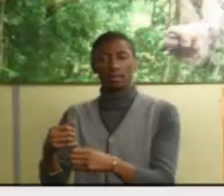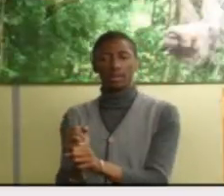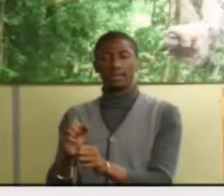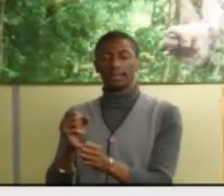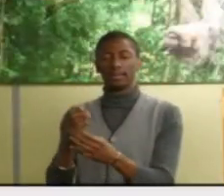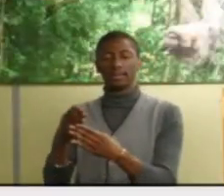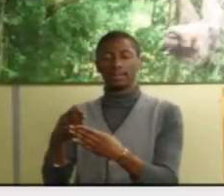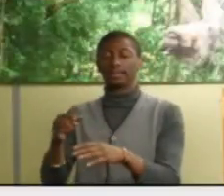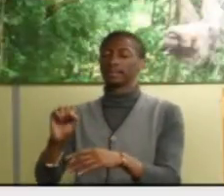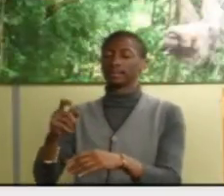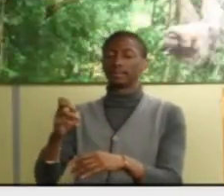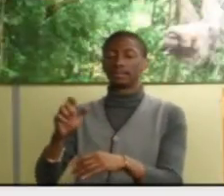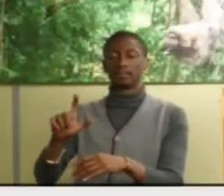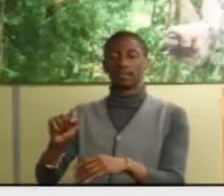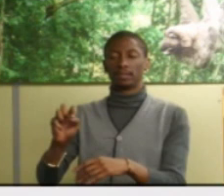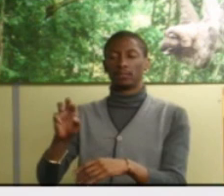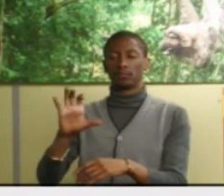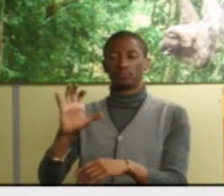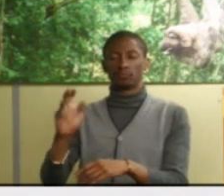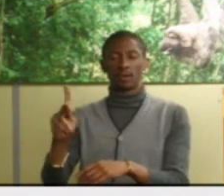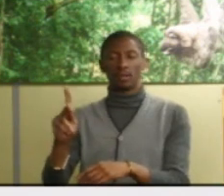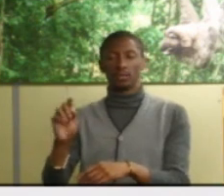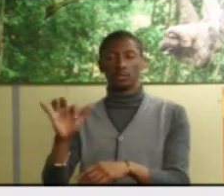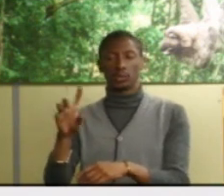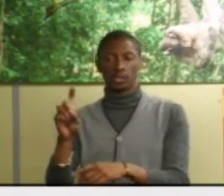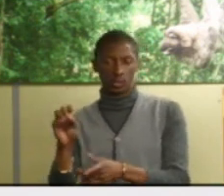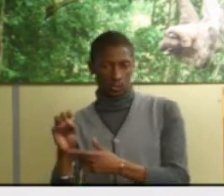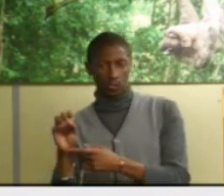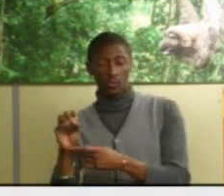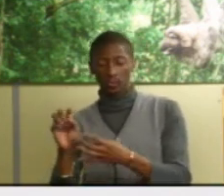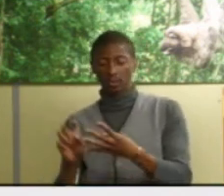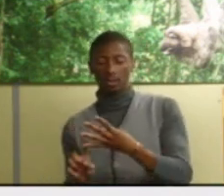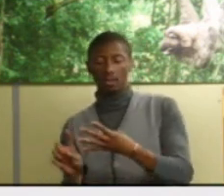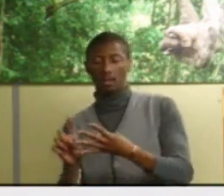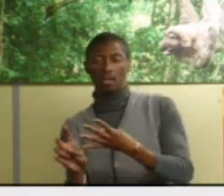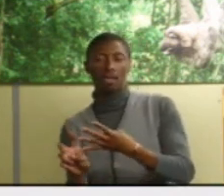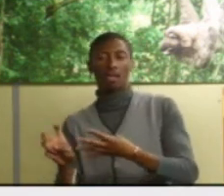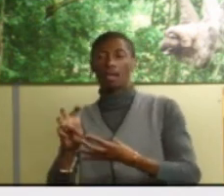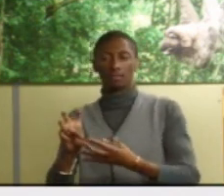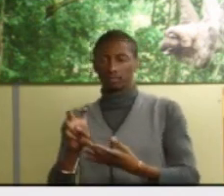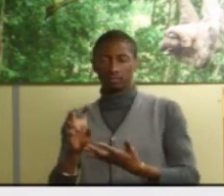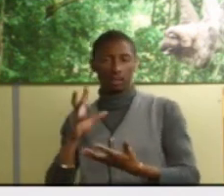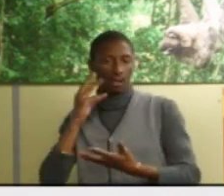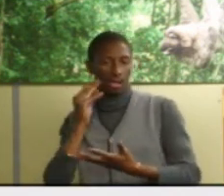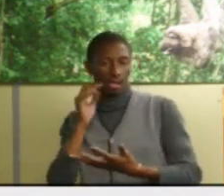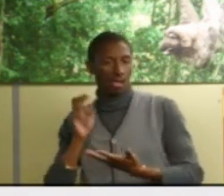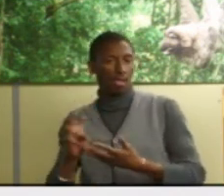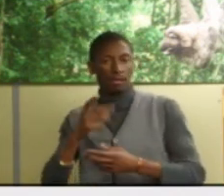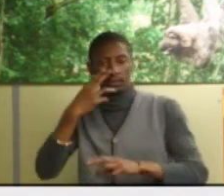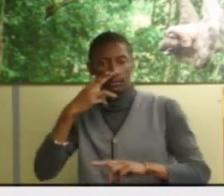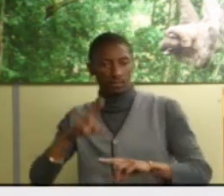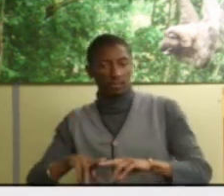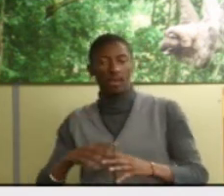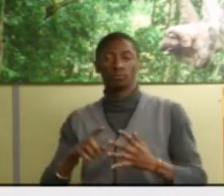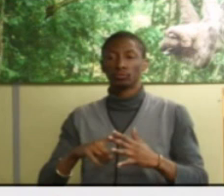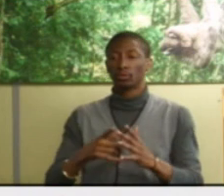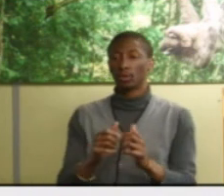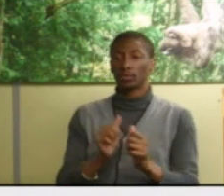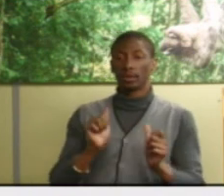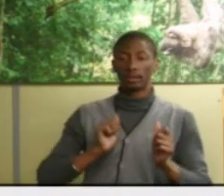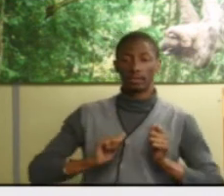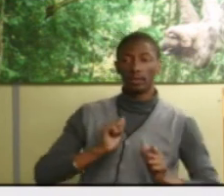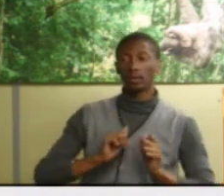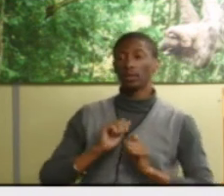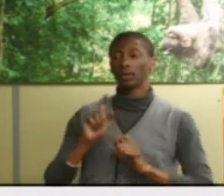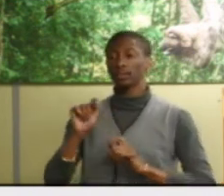little journey for me. Started out doing theater and TV commercials and building